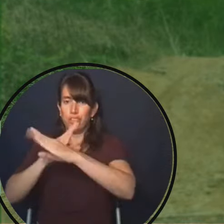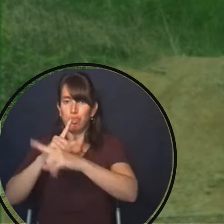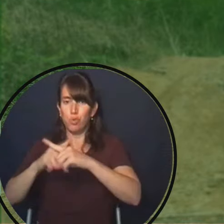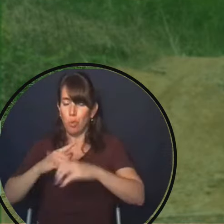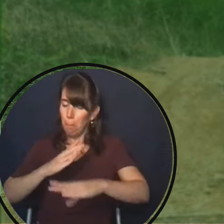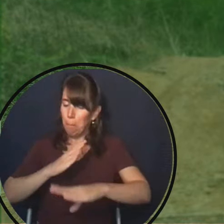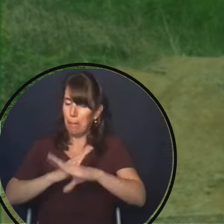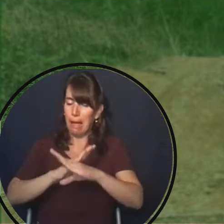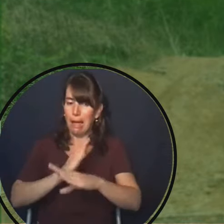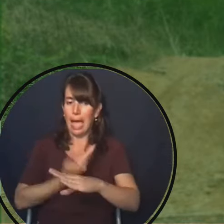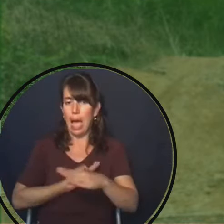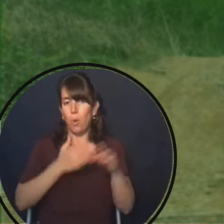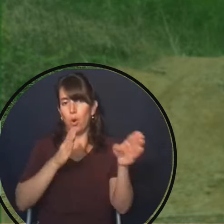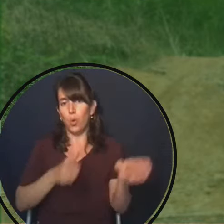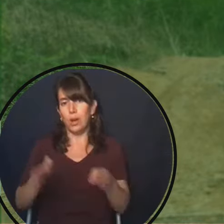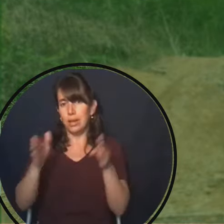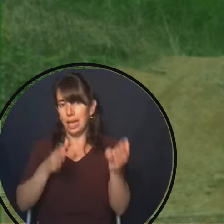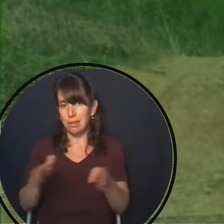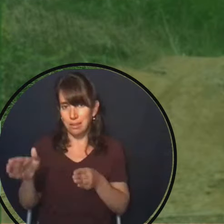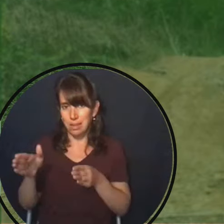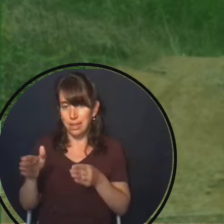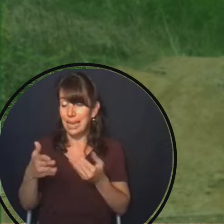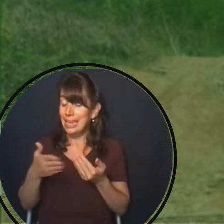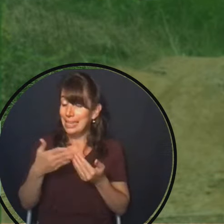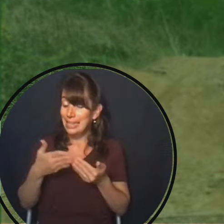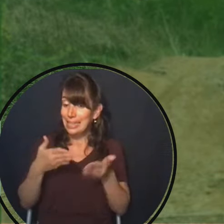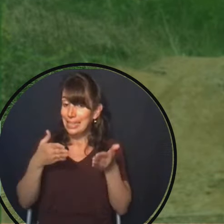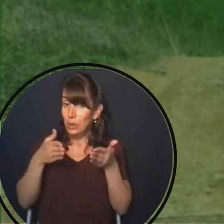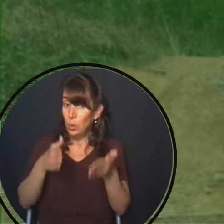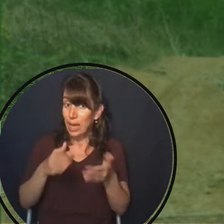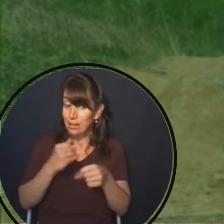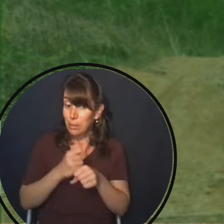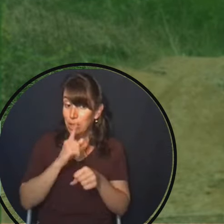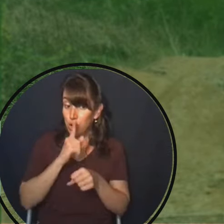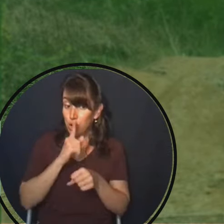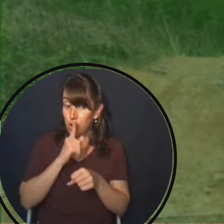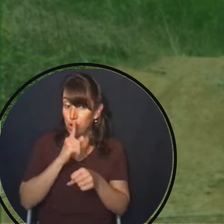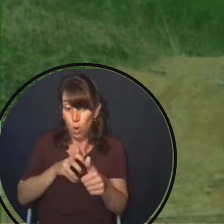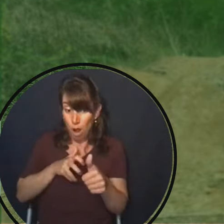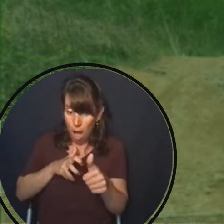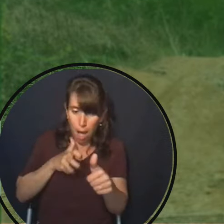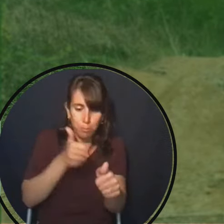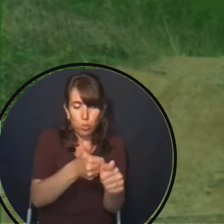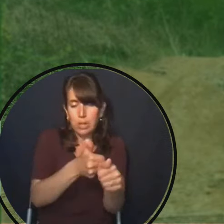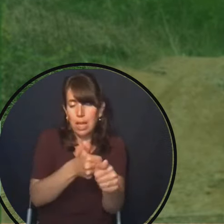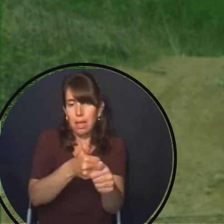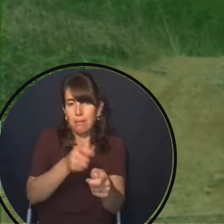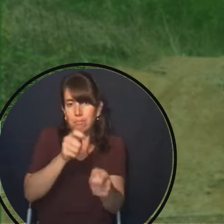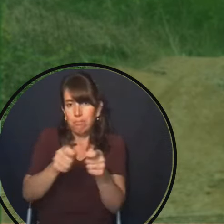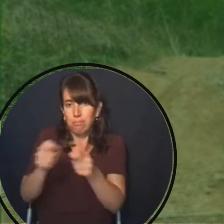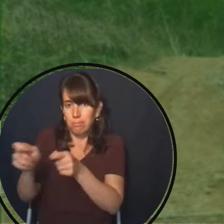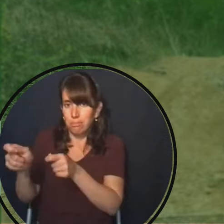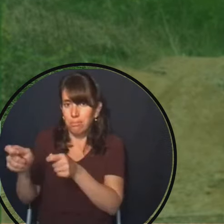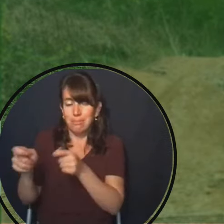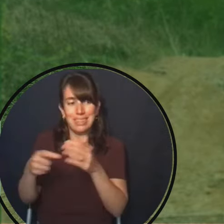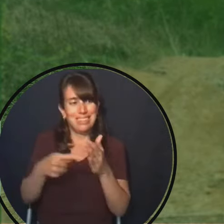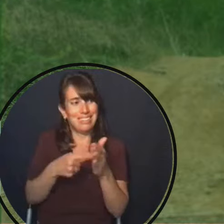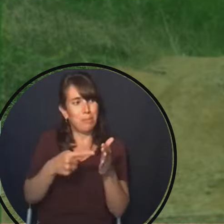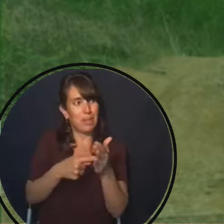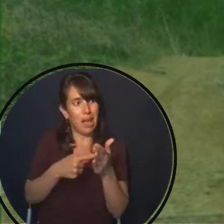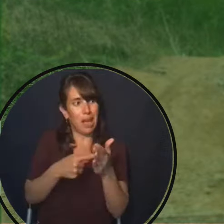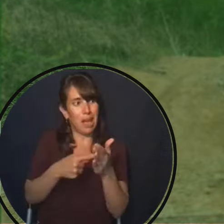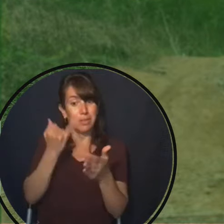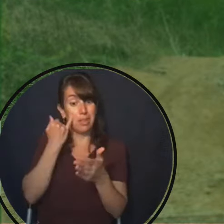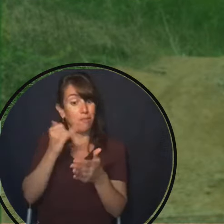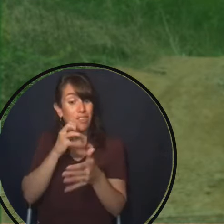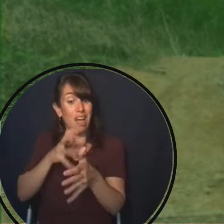in mind. It's a very easy way to make sure we're up to date, but it is an area that I think sometimes is used against us, right? As an intimation